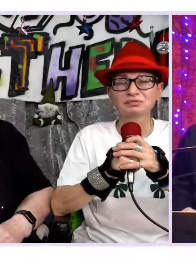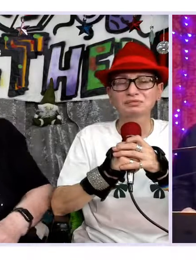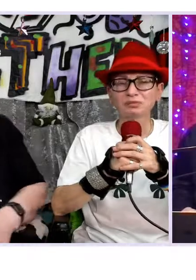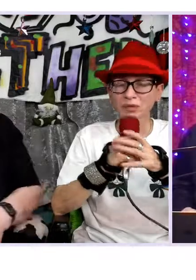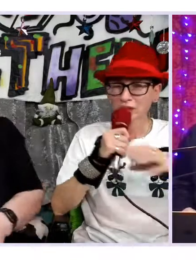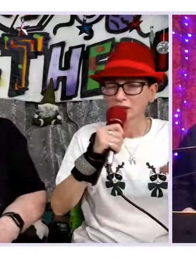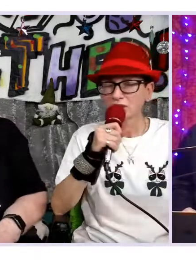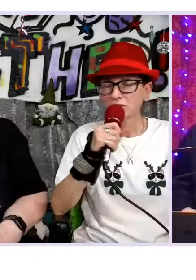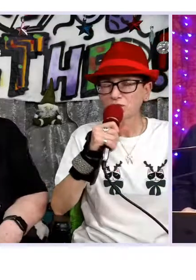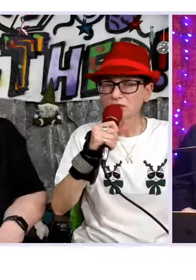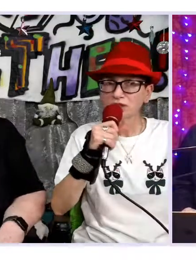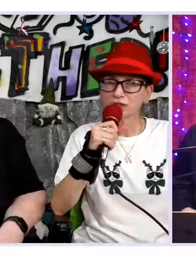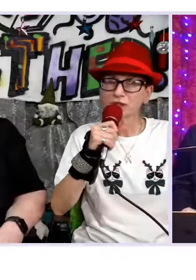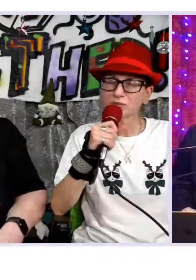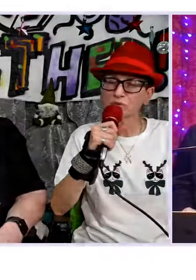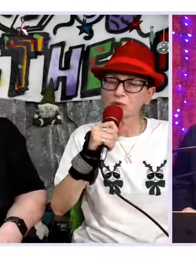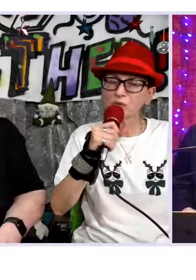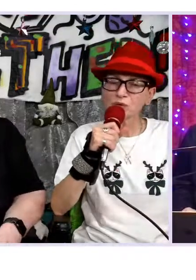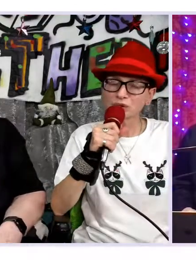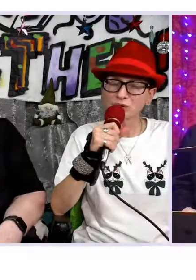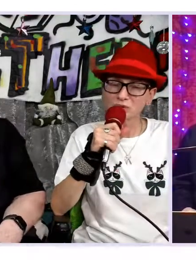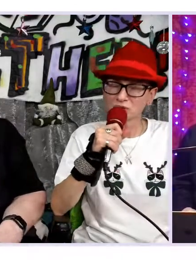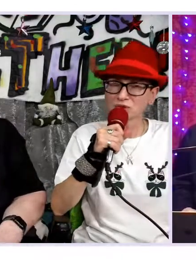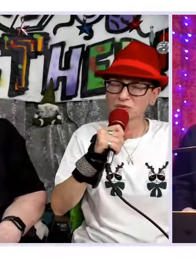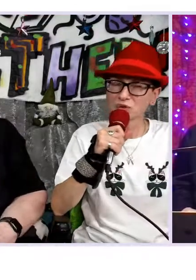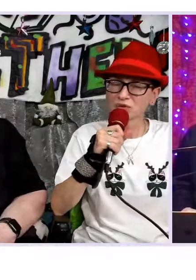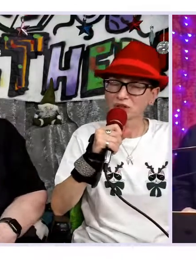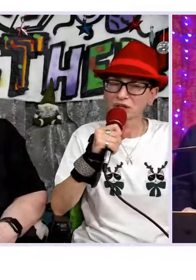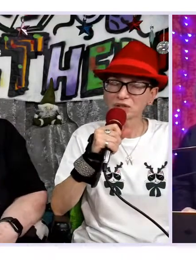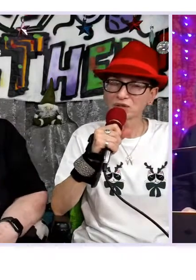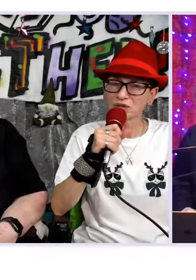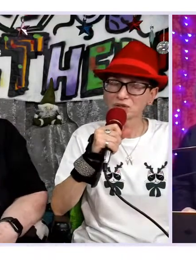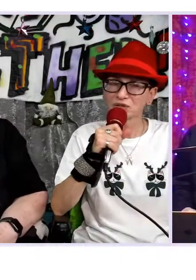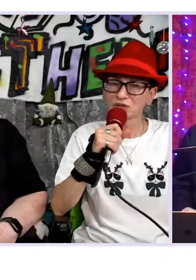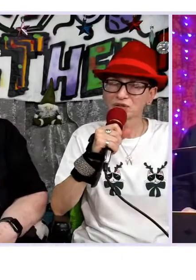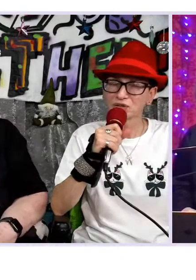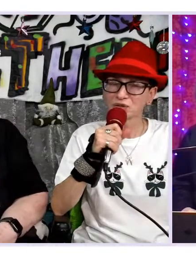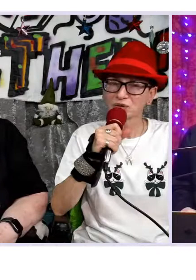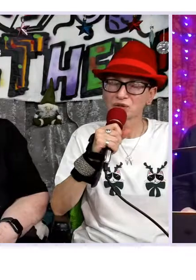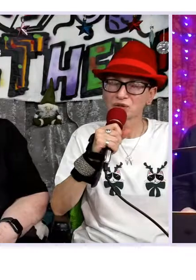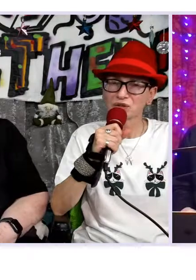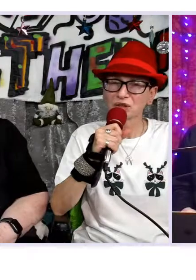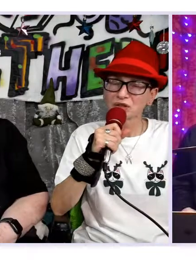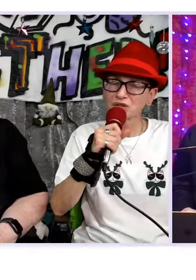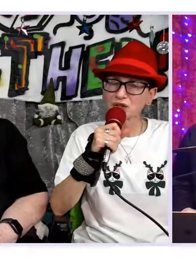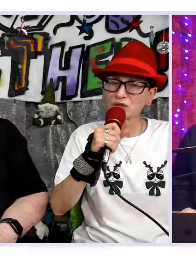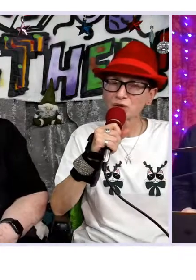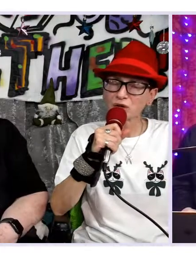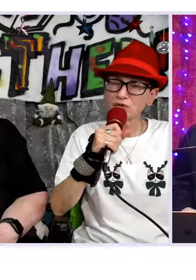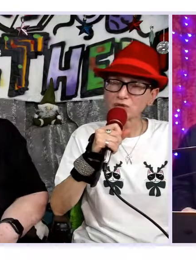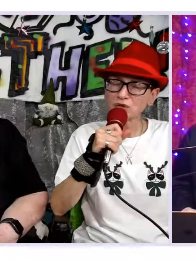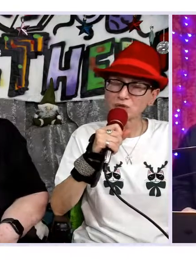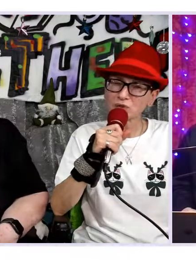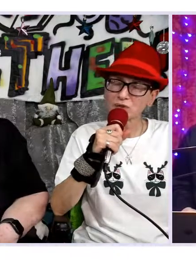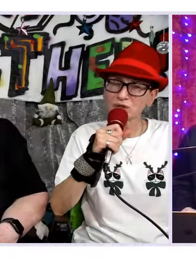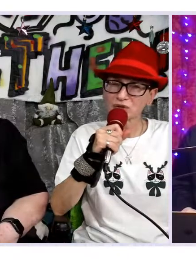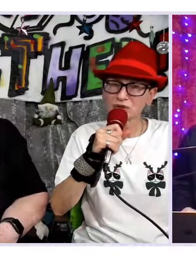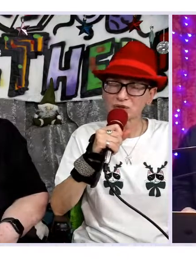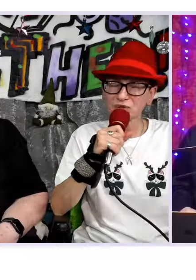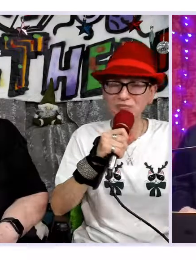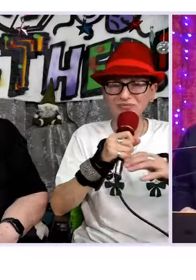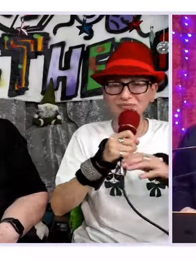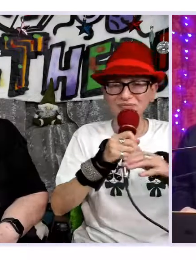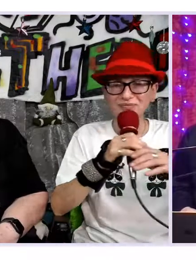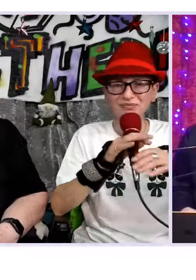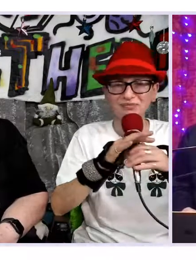jewellery. And if you see our camera wobble, it's because one of the cats has decided to join us. So over to the West